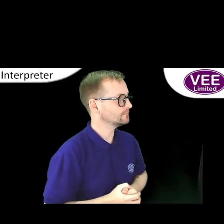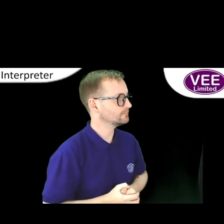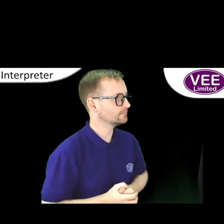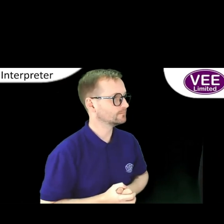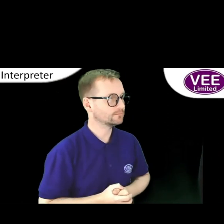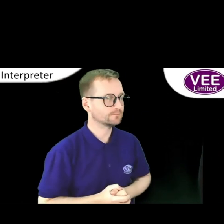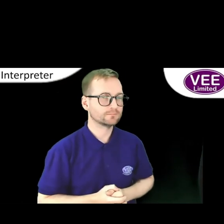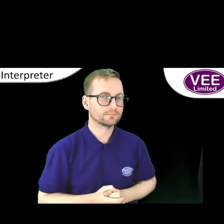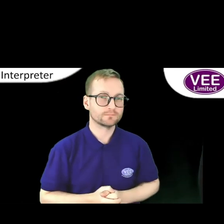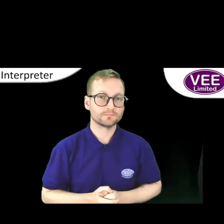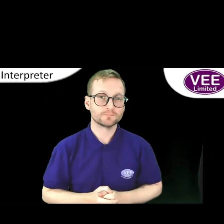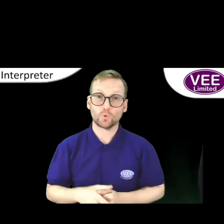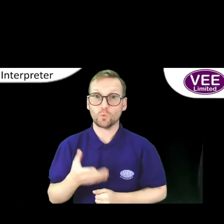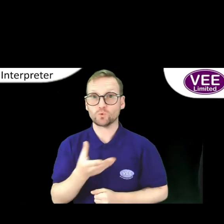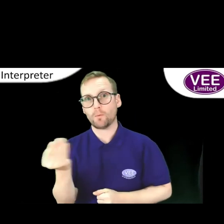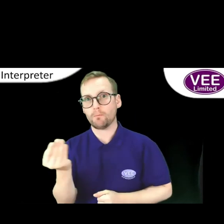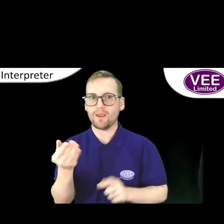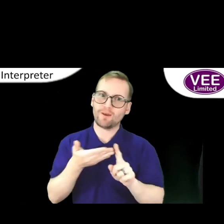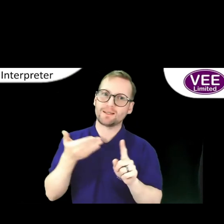There's one you may have recognised, Amazing Grace.